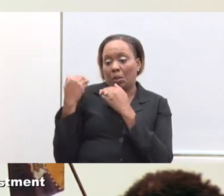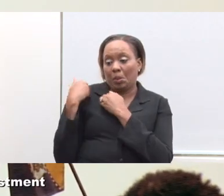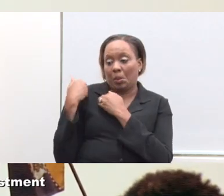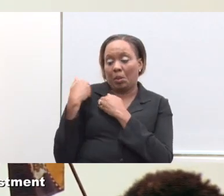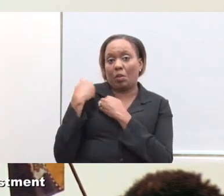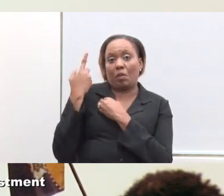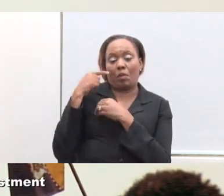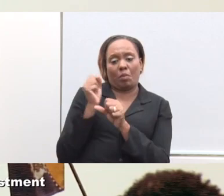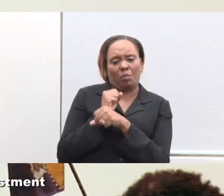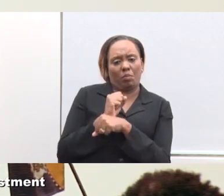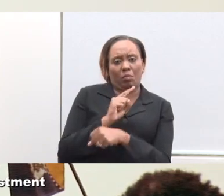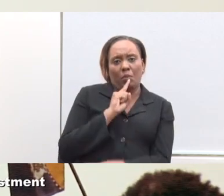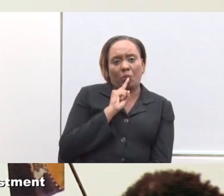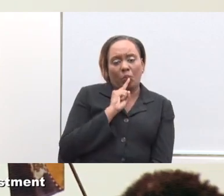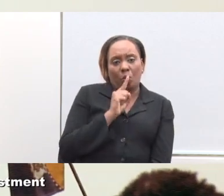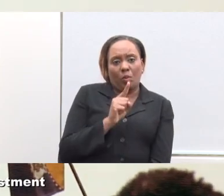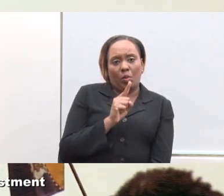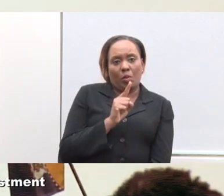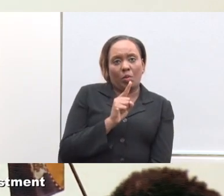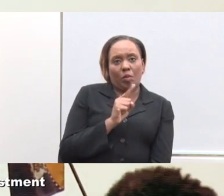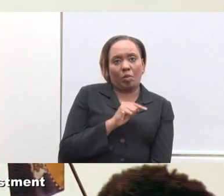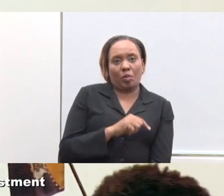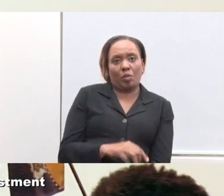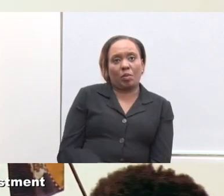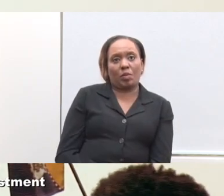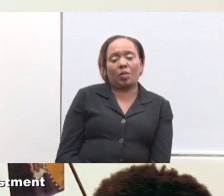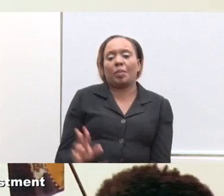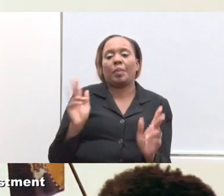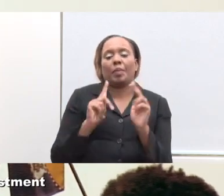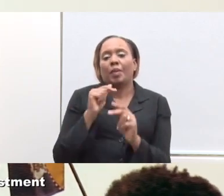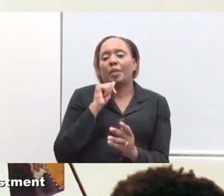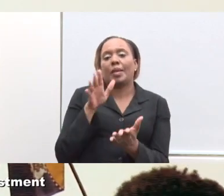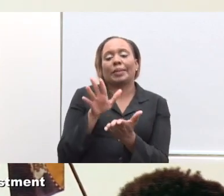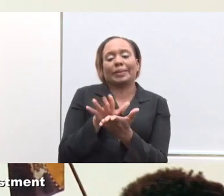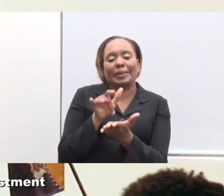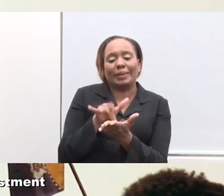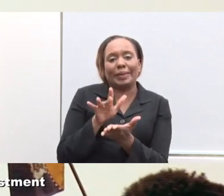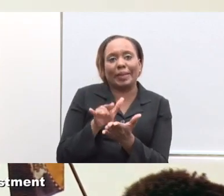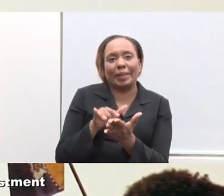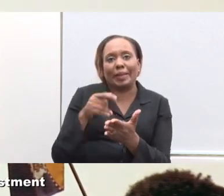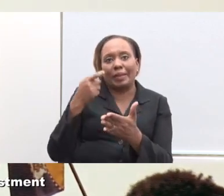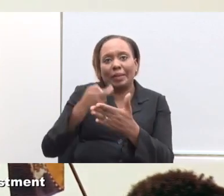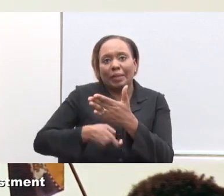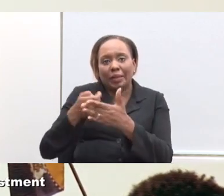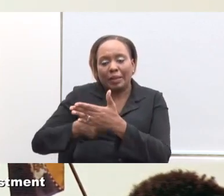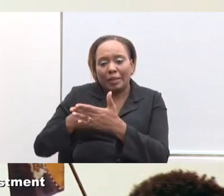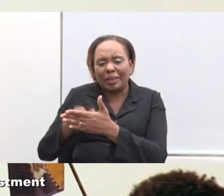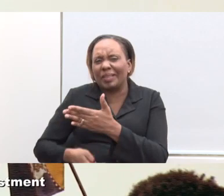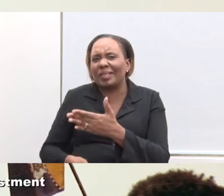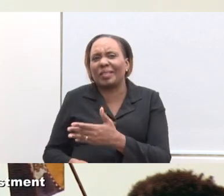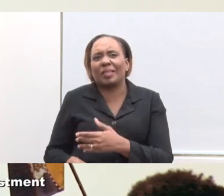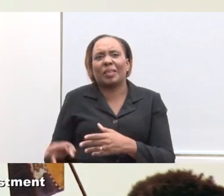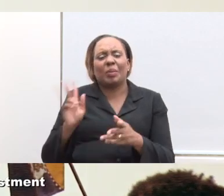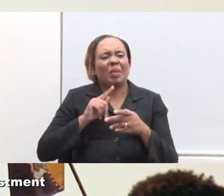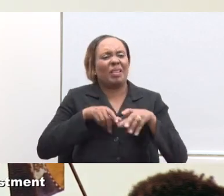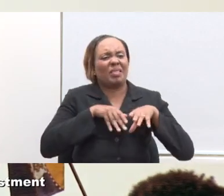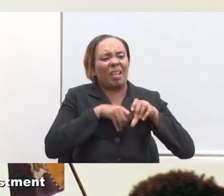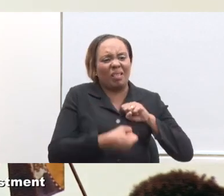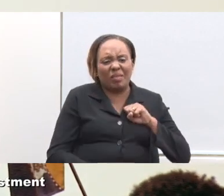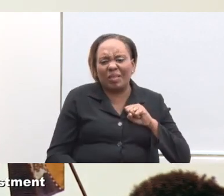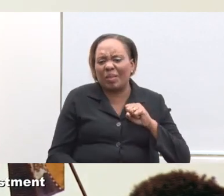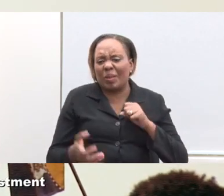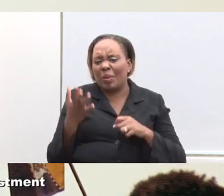responsibility of making sure that there will be no price gouging in this country, profiting on the backs of people suffering,